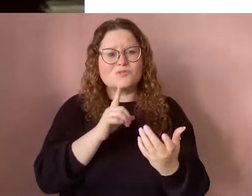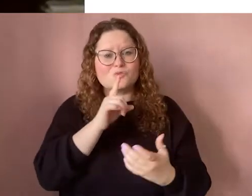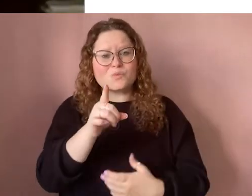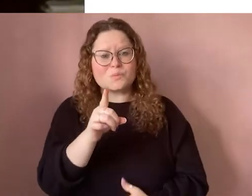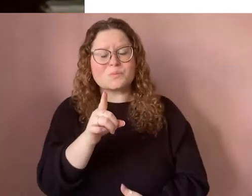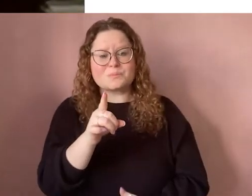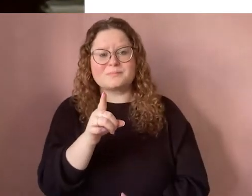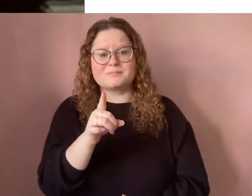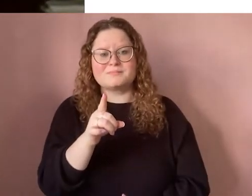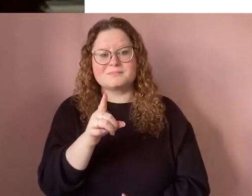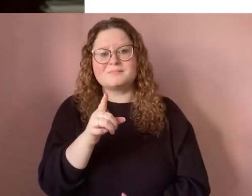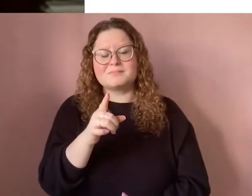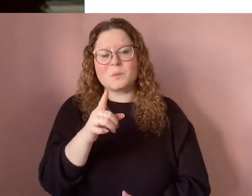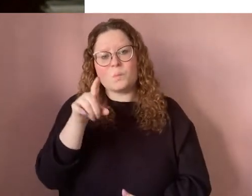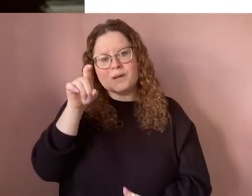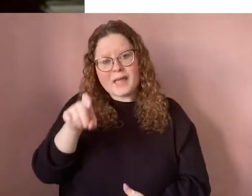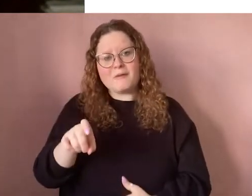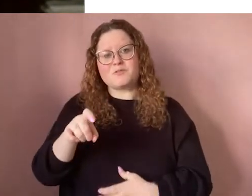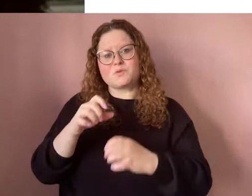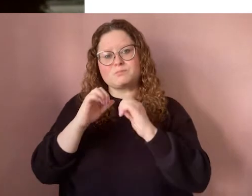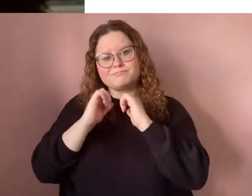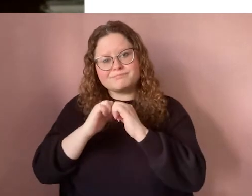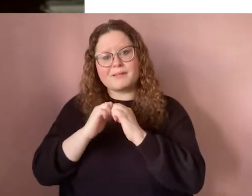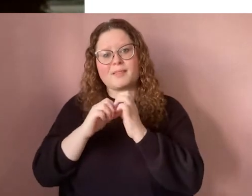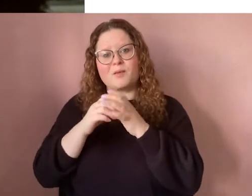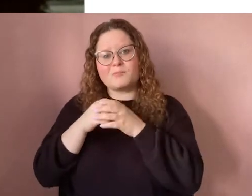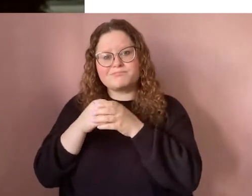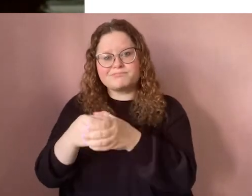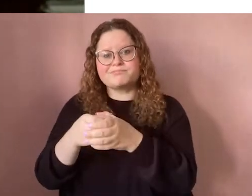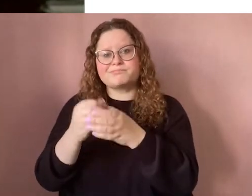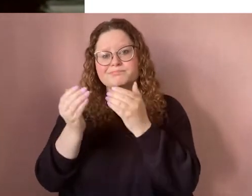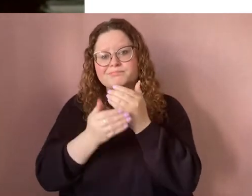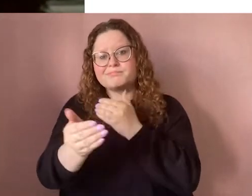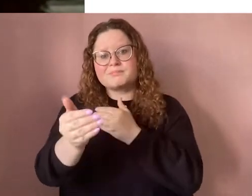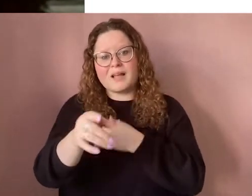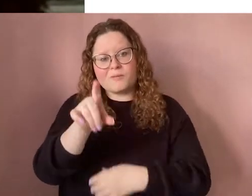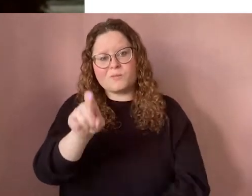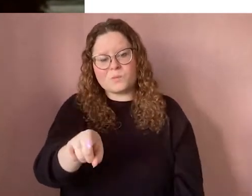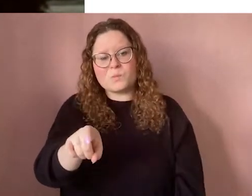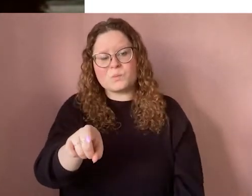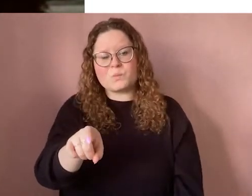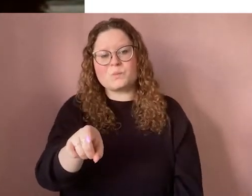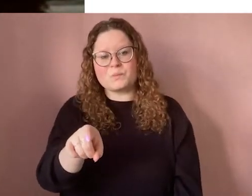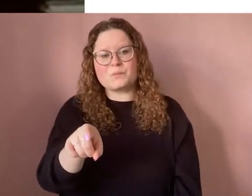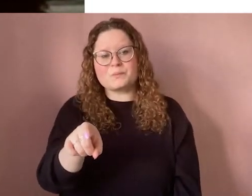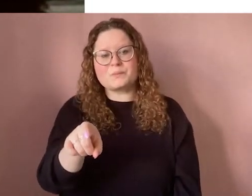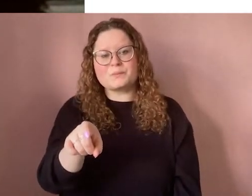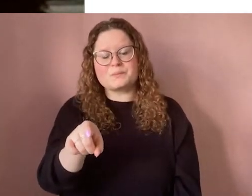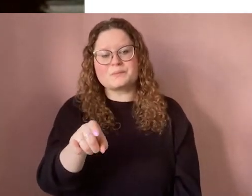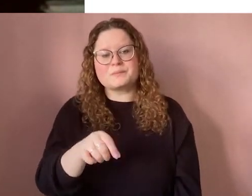we're not there yet, but will be. We have to make sure that there is a real